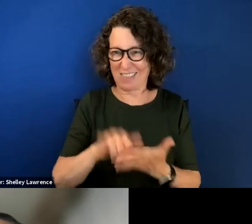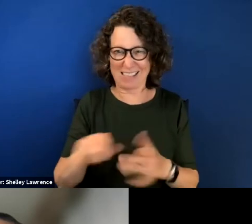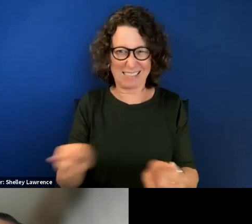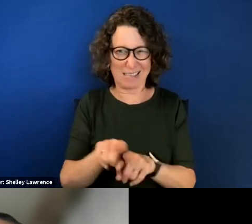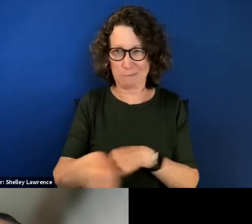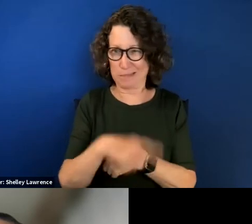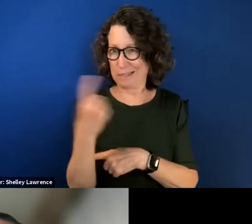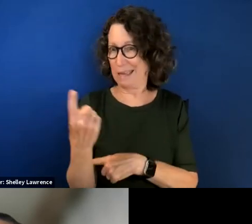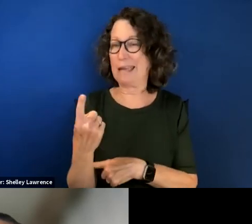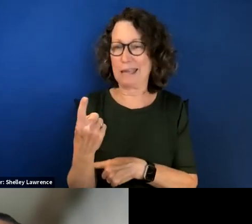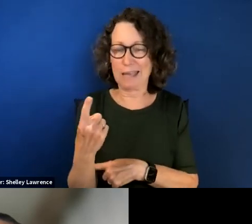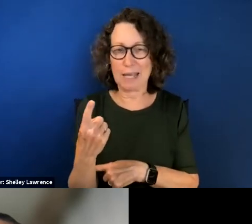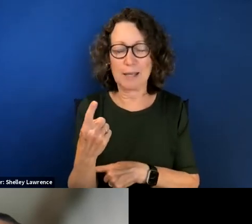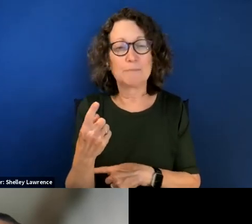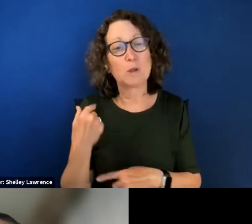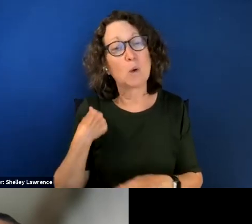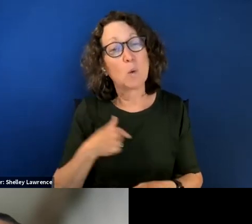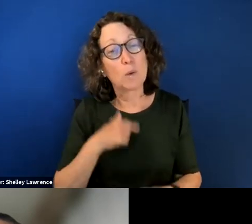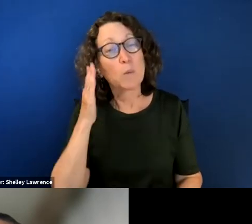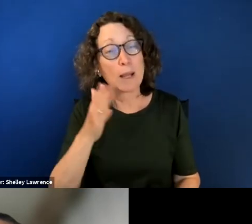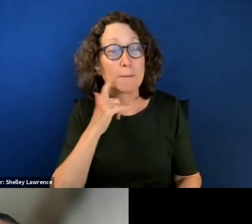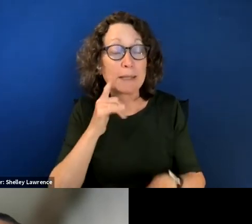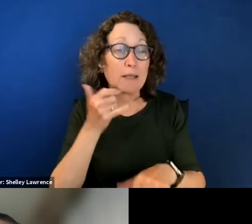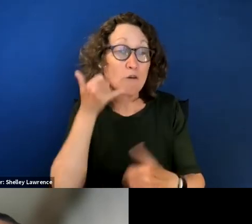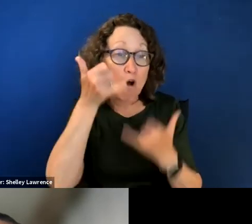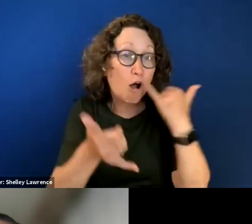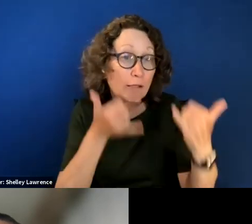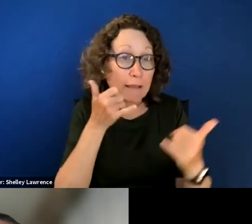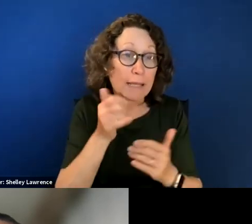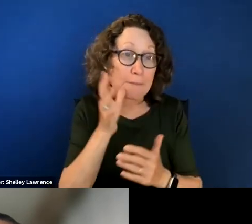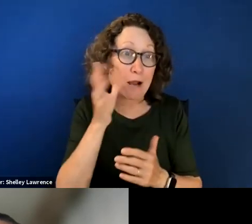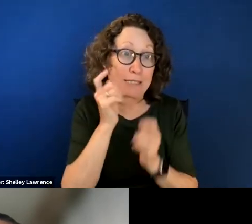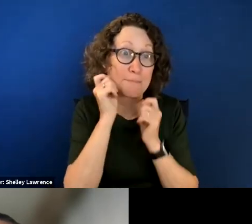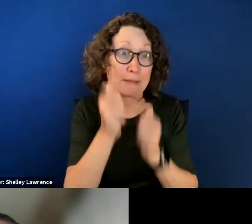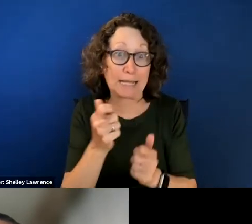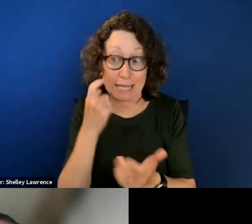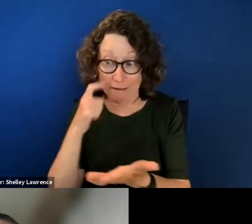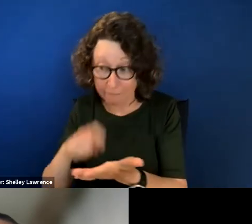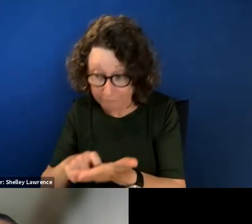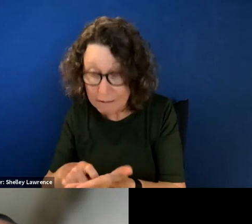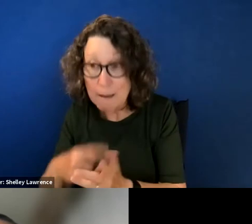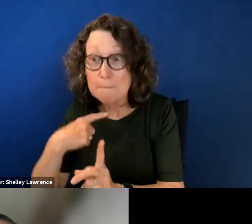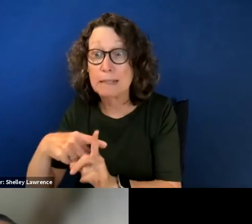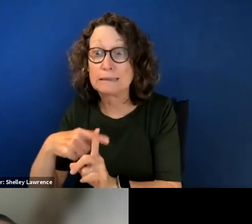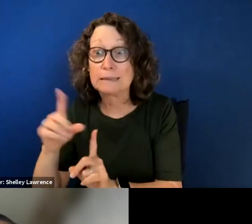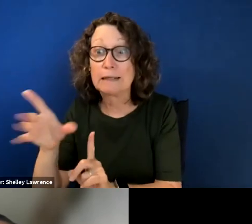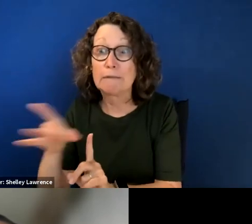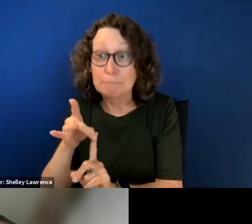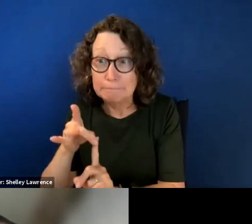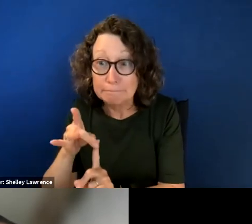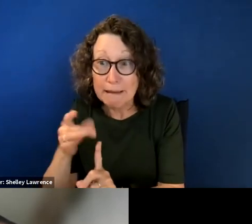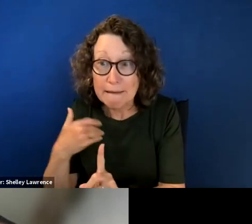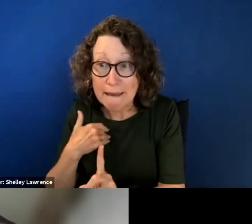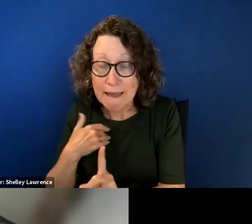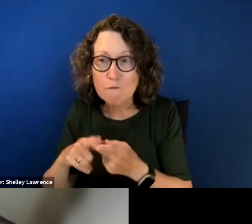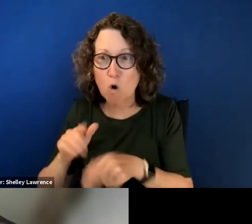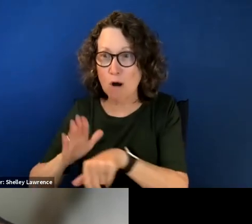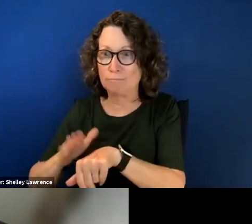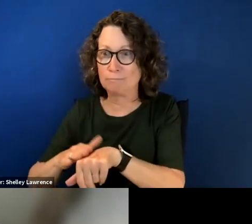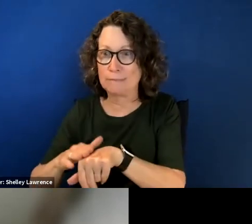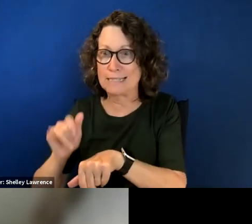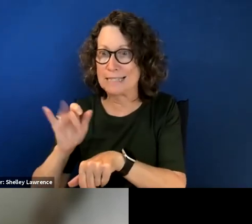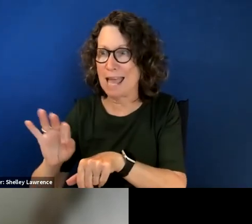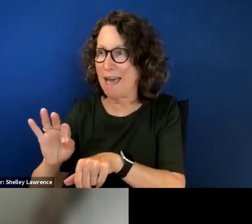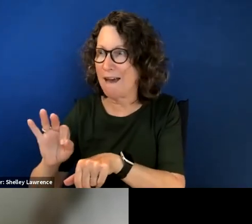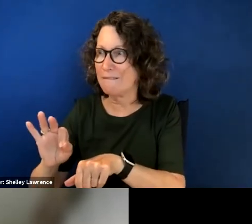So while we will be calling parents immediately if there is a positive test, or alerting staff members if